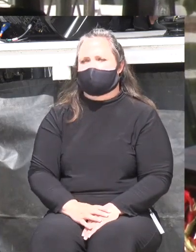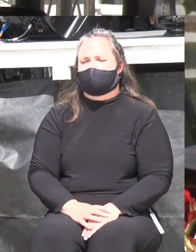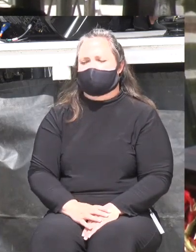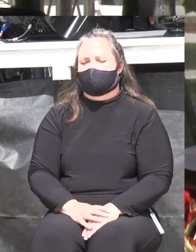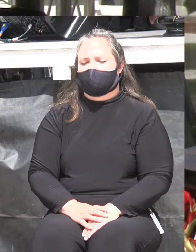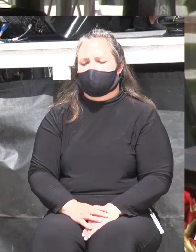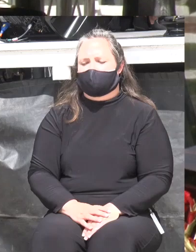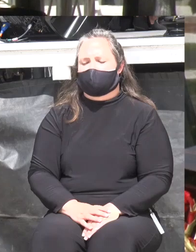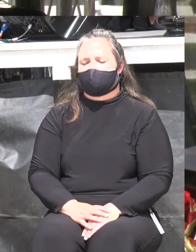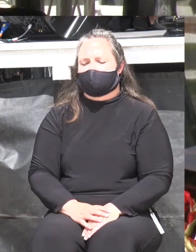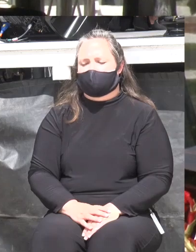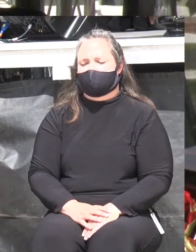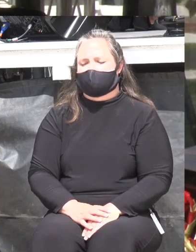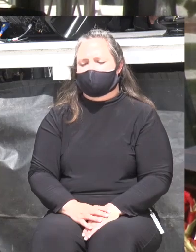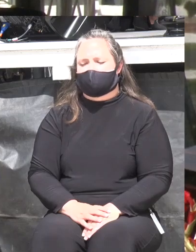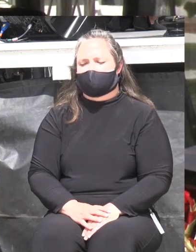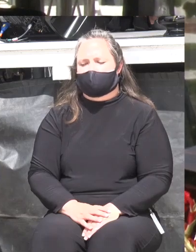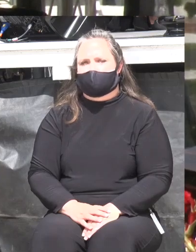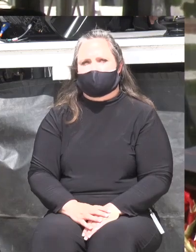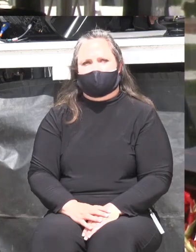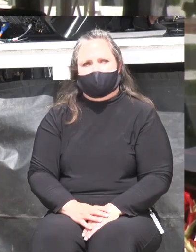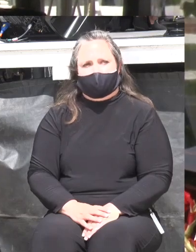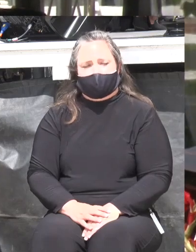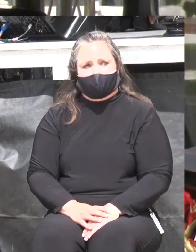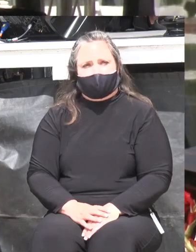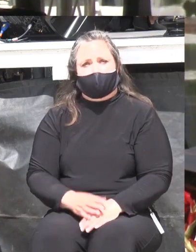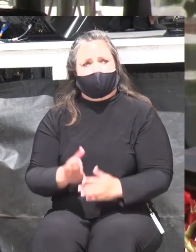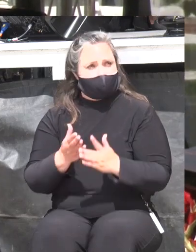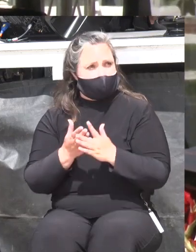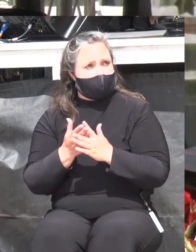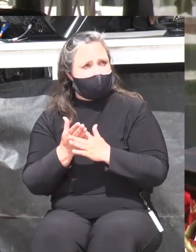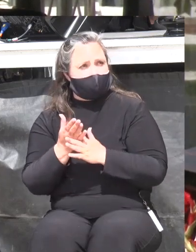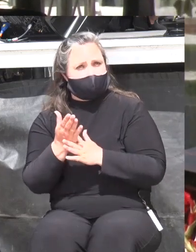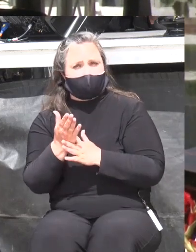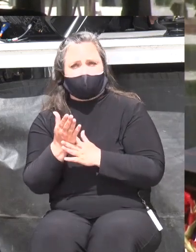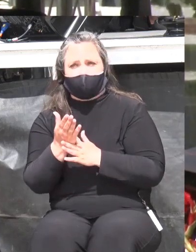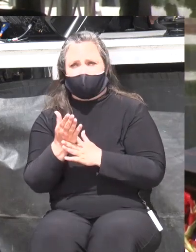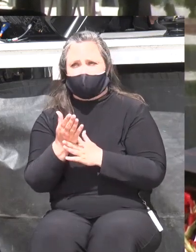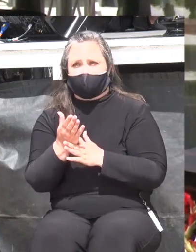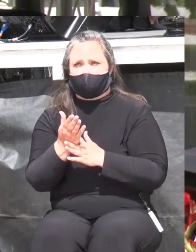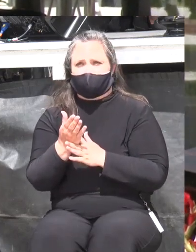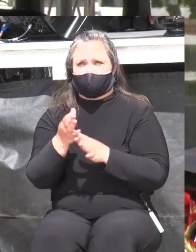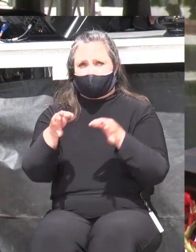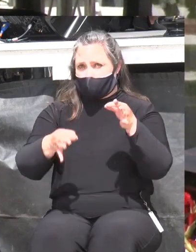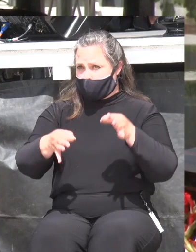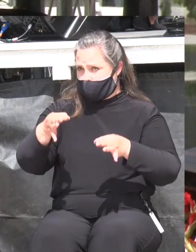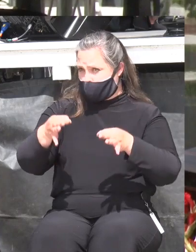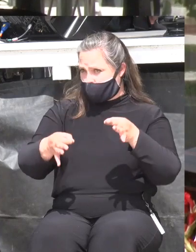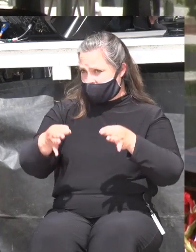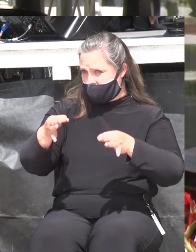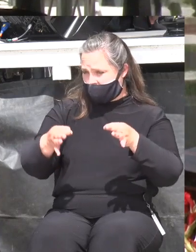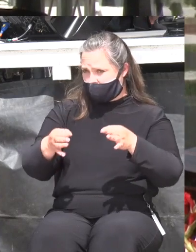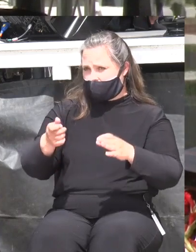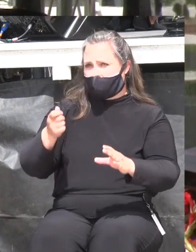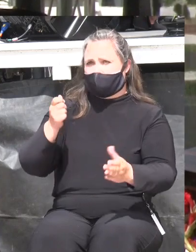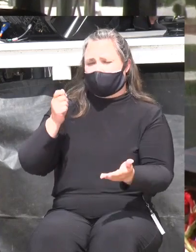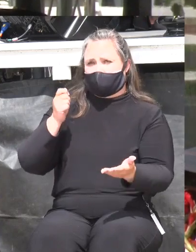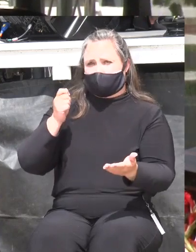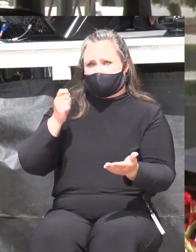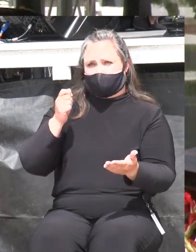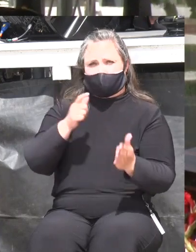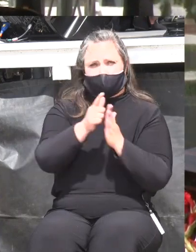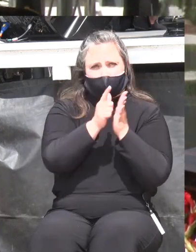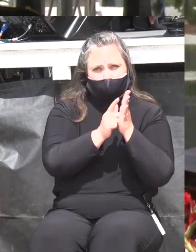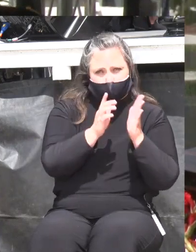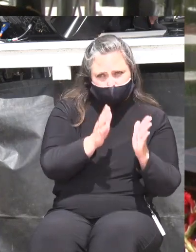And while a relentless prosecutor and a jury won back at least some of the pride of